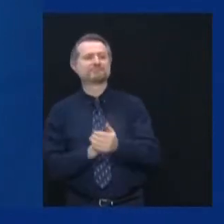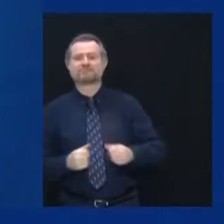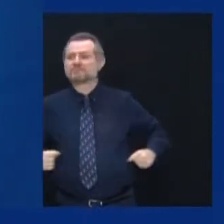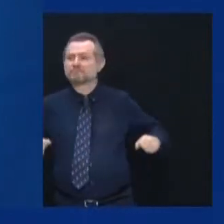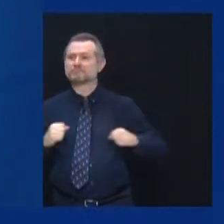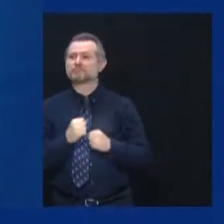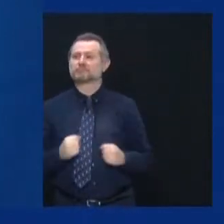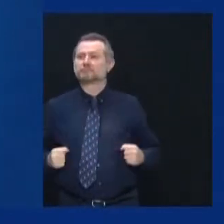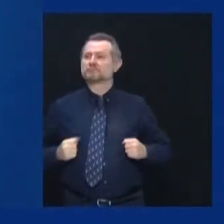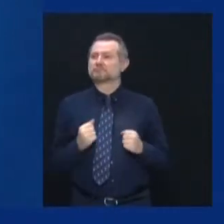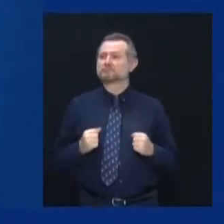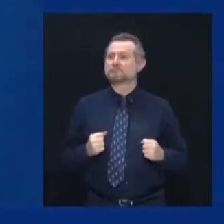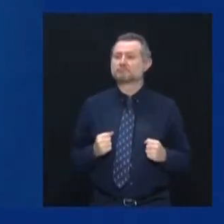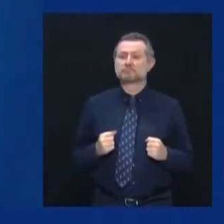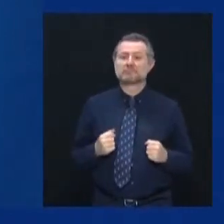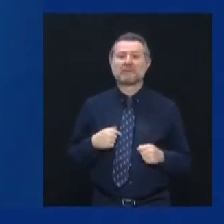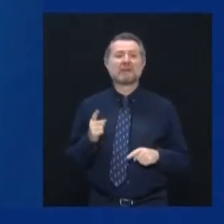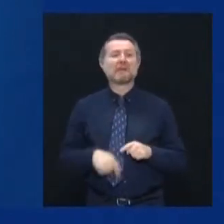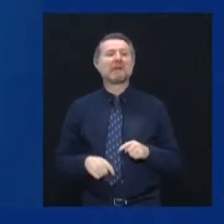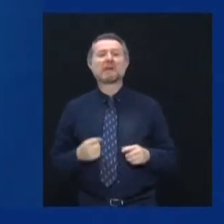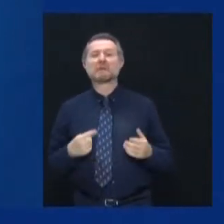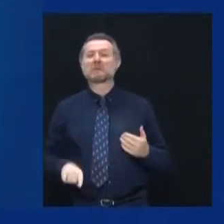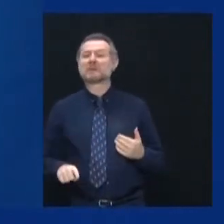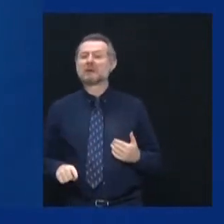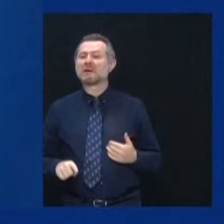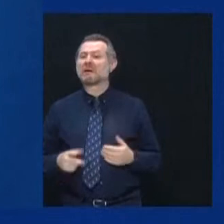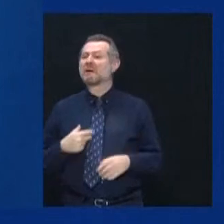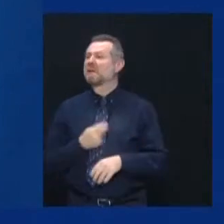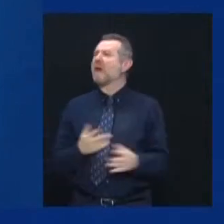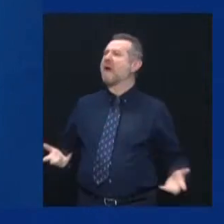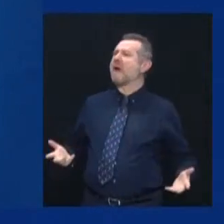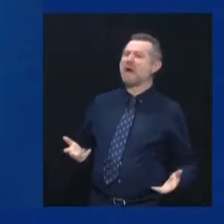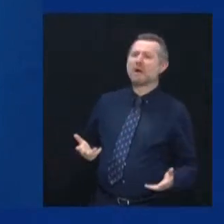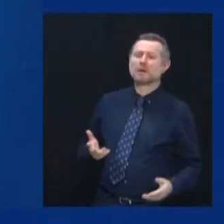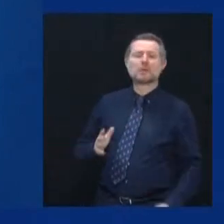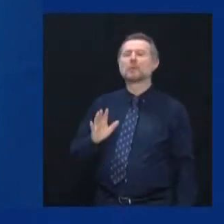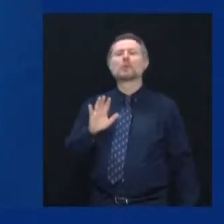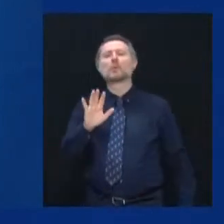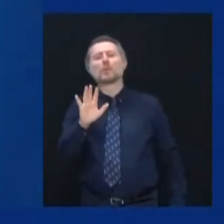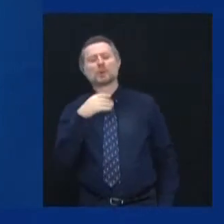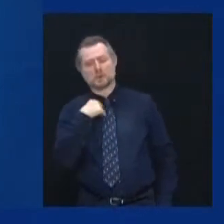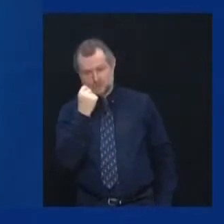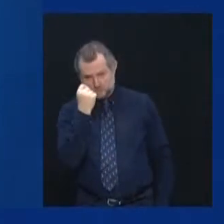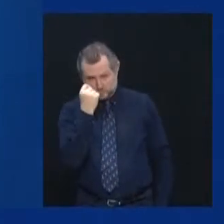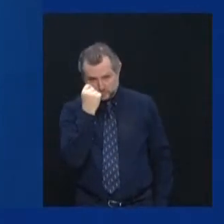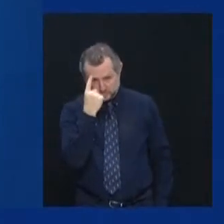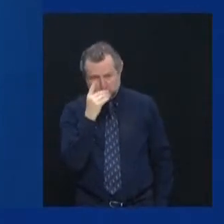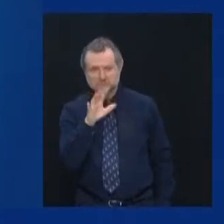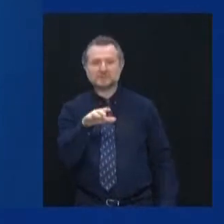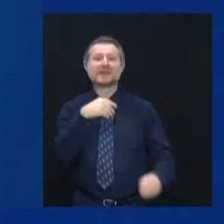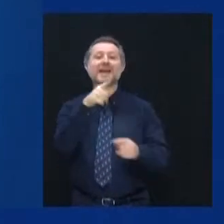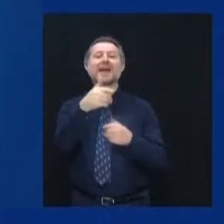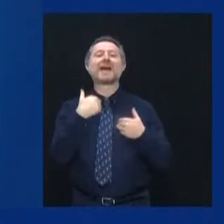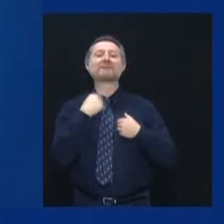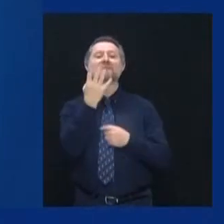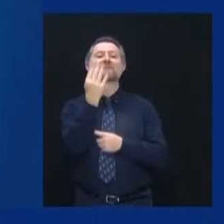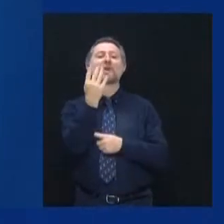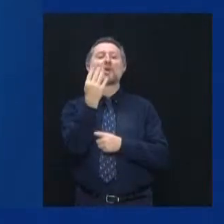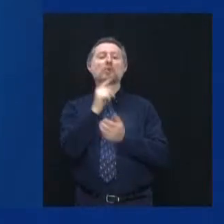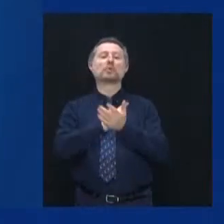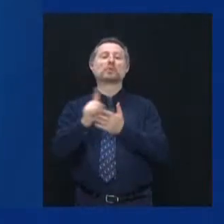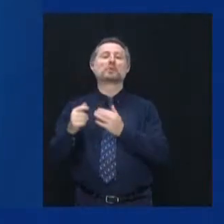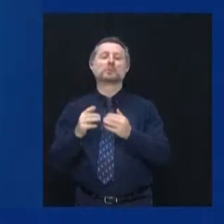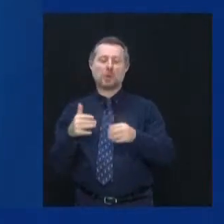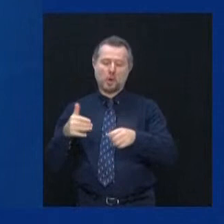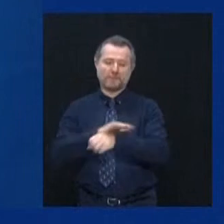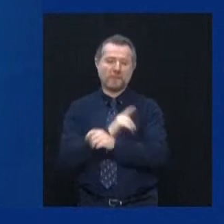I can't get a vaccine done. It's going to take 14 weeks to get all